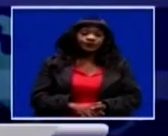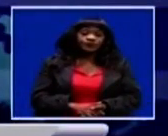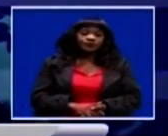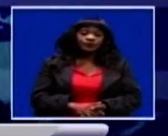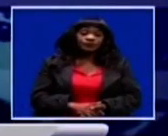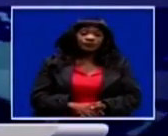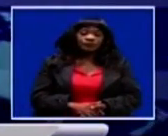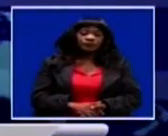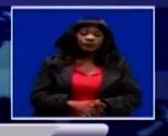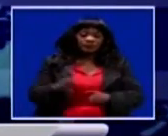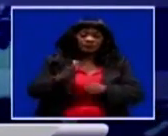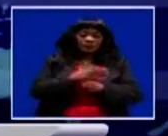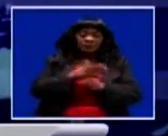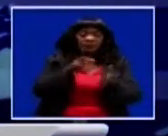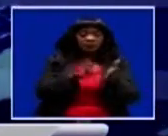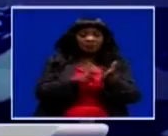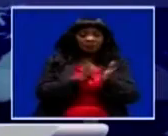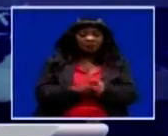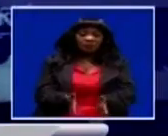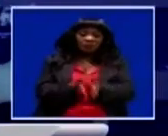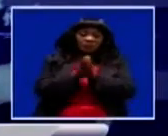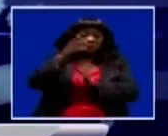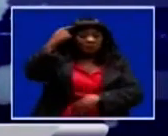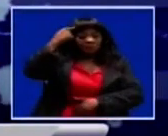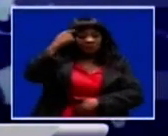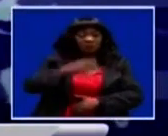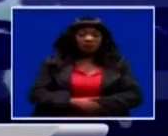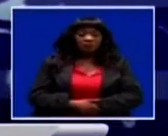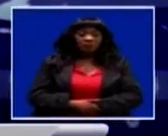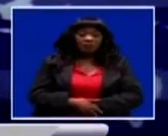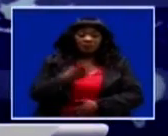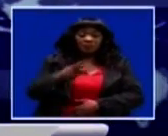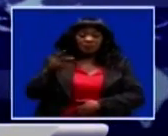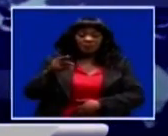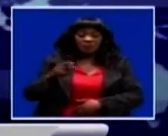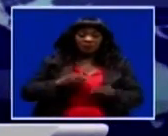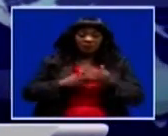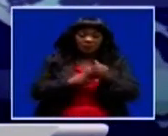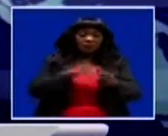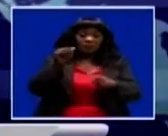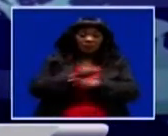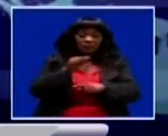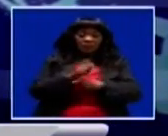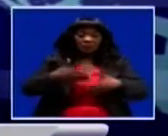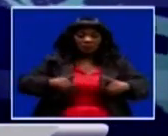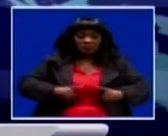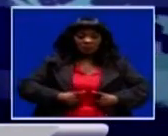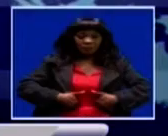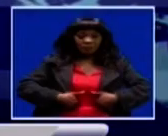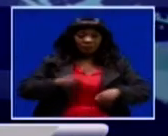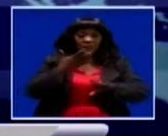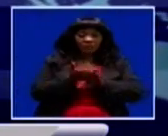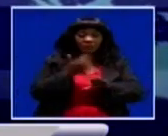A Lusaka-based entrepreneur has called on governments to ensure that there is proper capacity building for youths before they